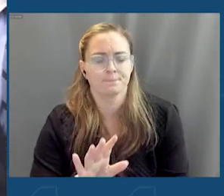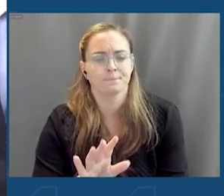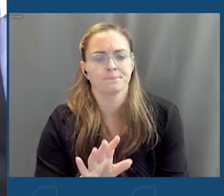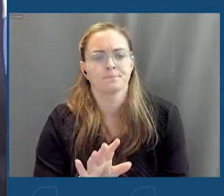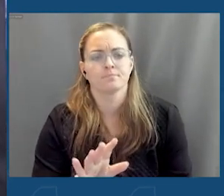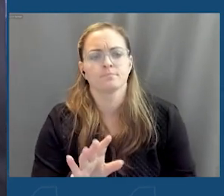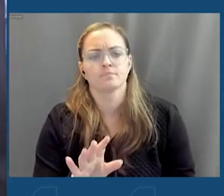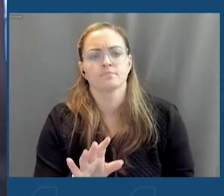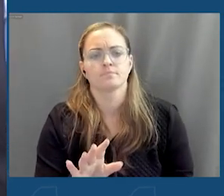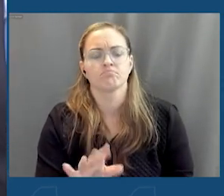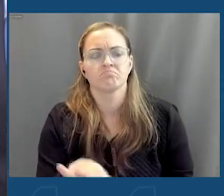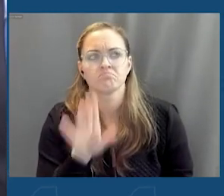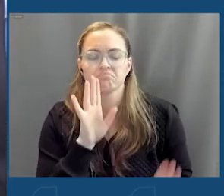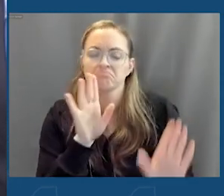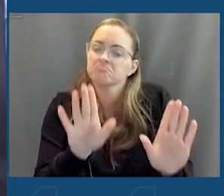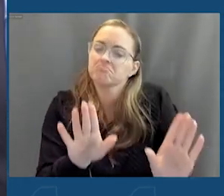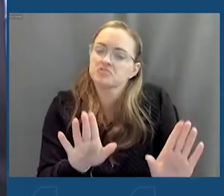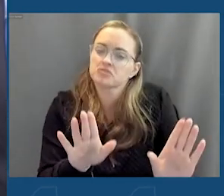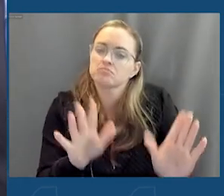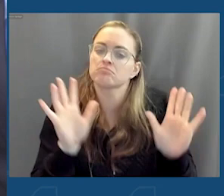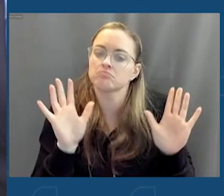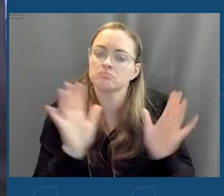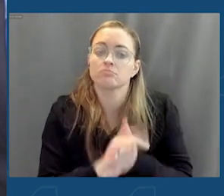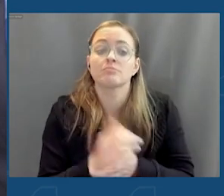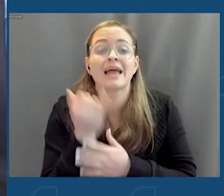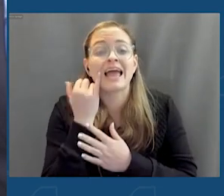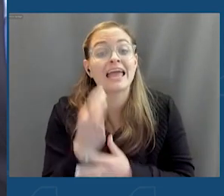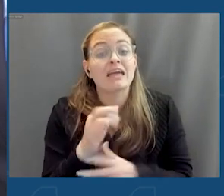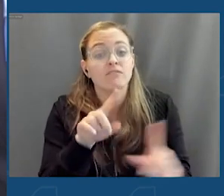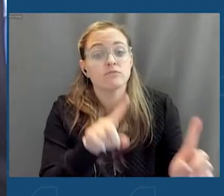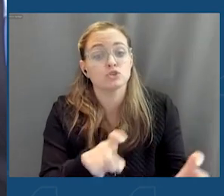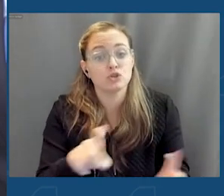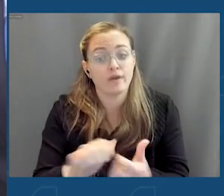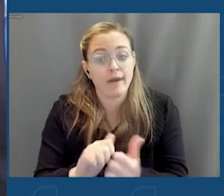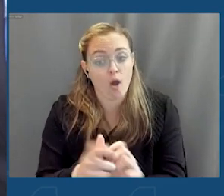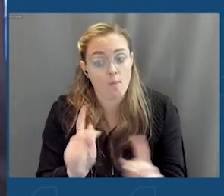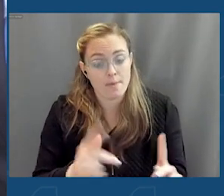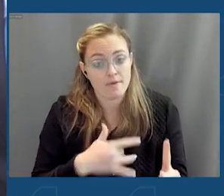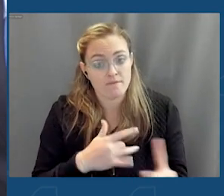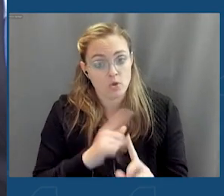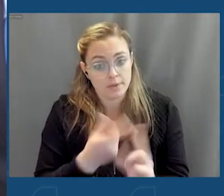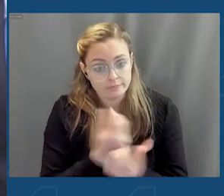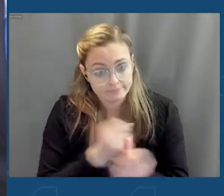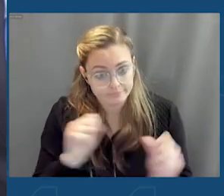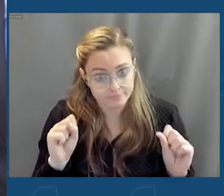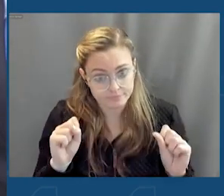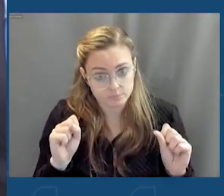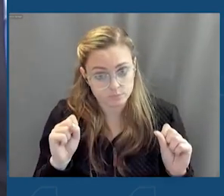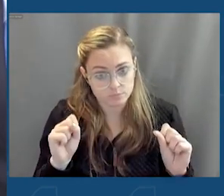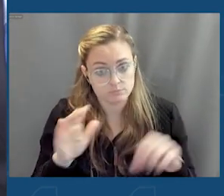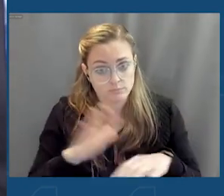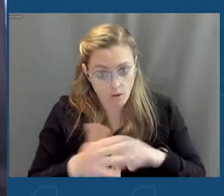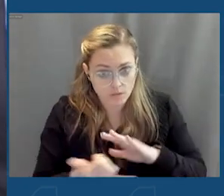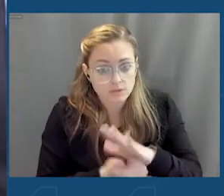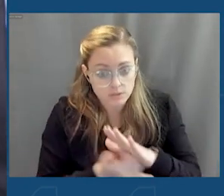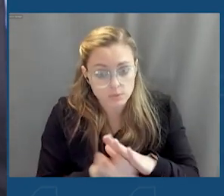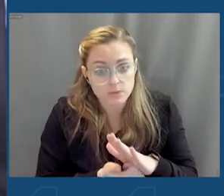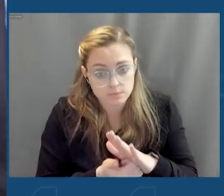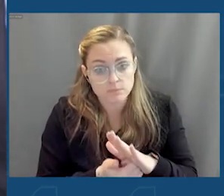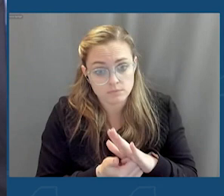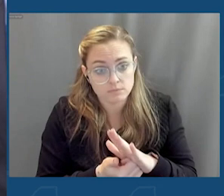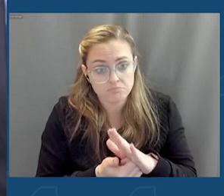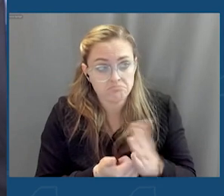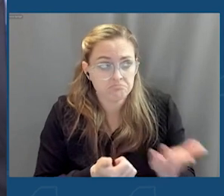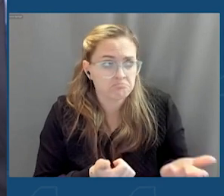I'm going to go out on a limb here. If you did a survey of how people feel about their security on the subway, say